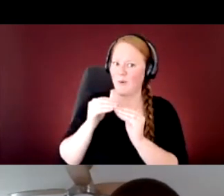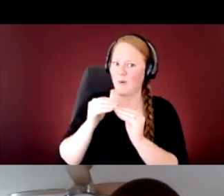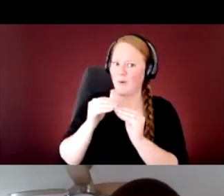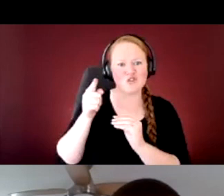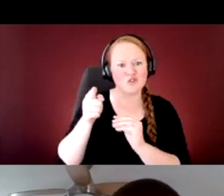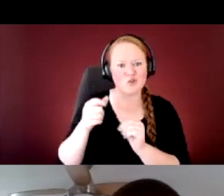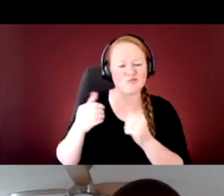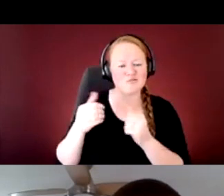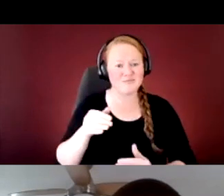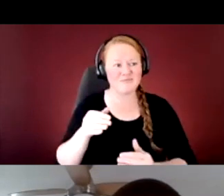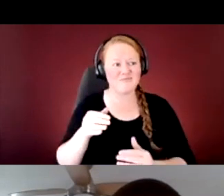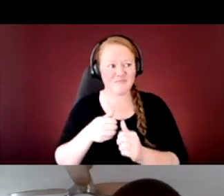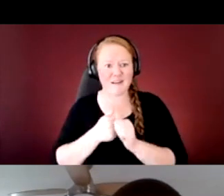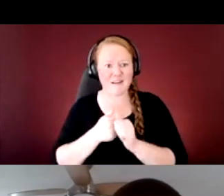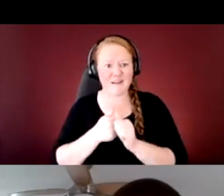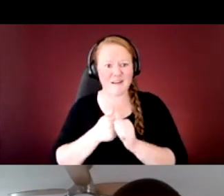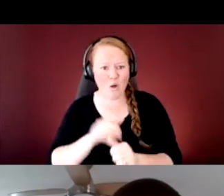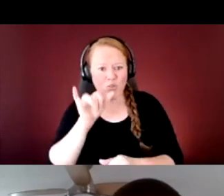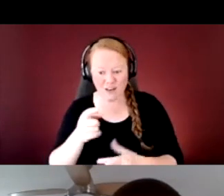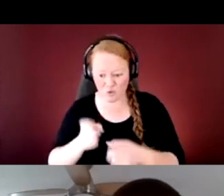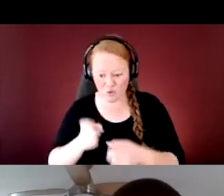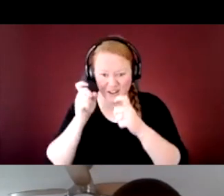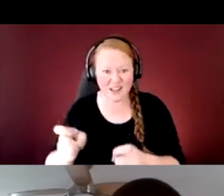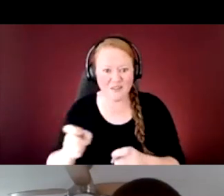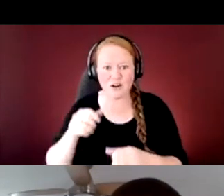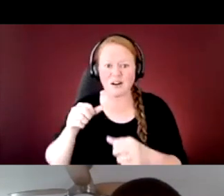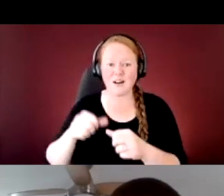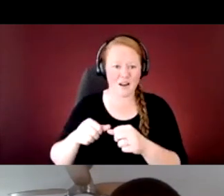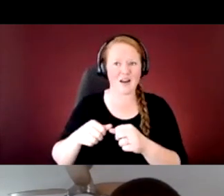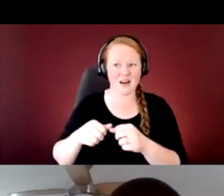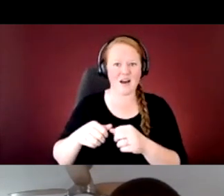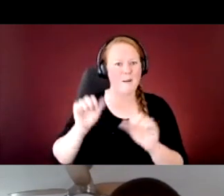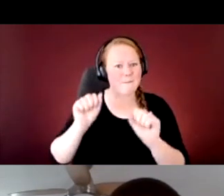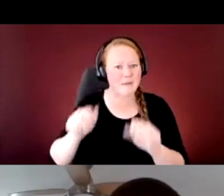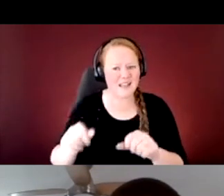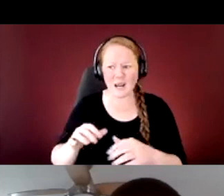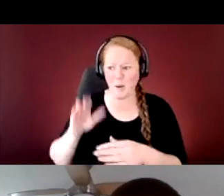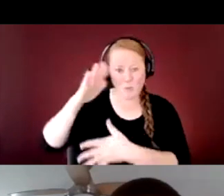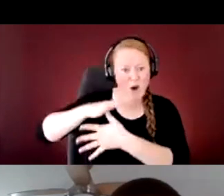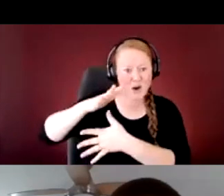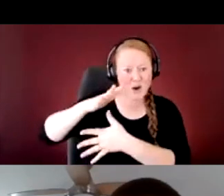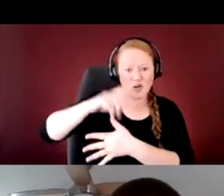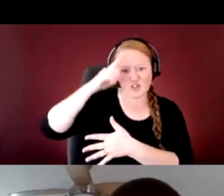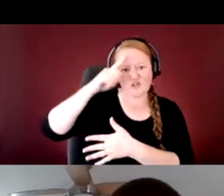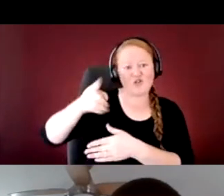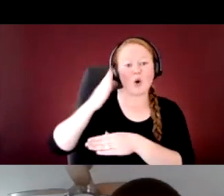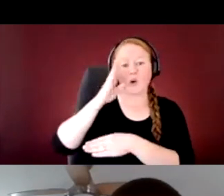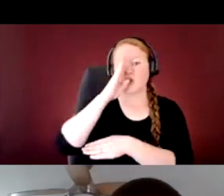engagement by delivering a concrete, feasible, and impactful set of priorities for direct relief.